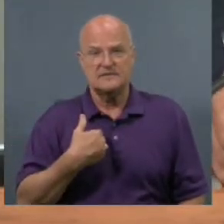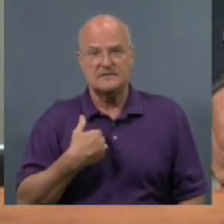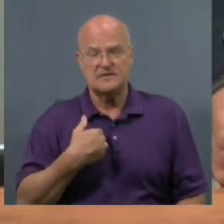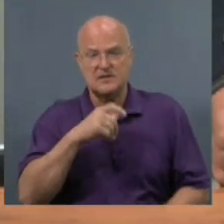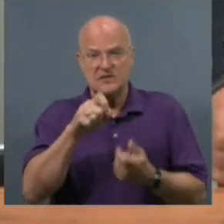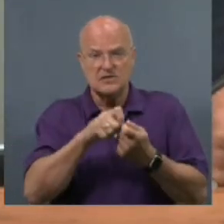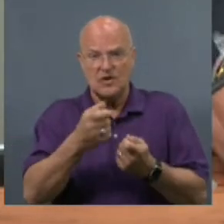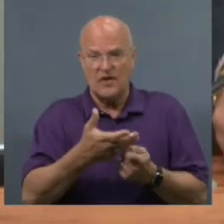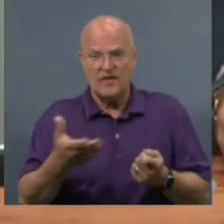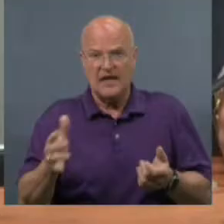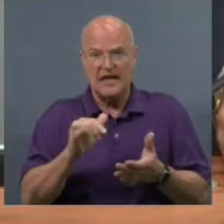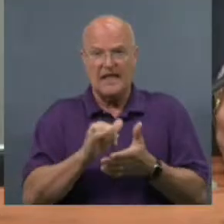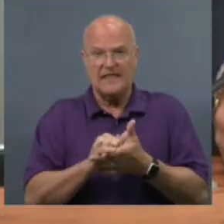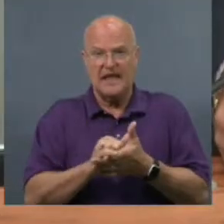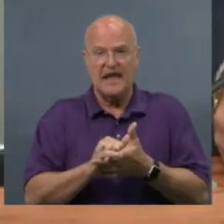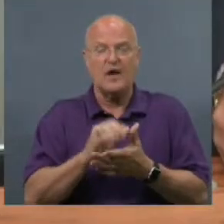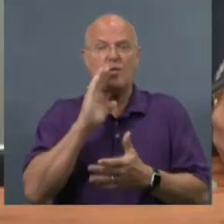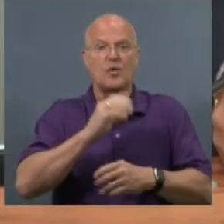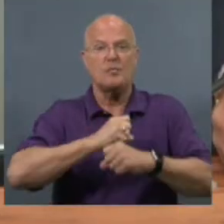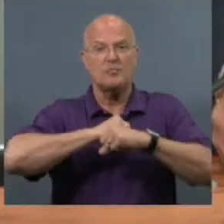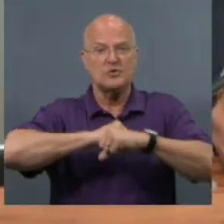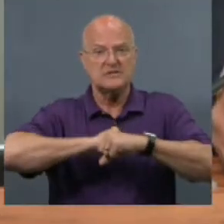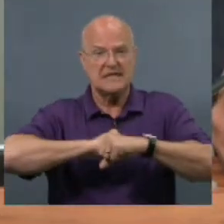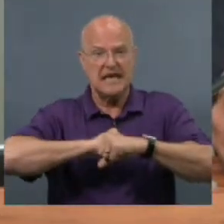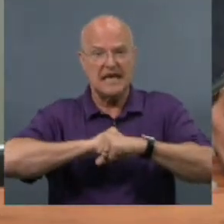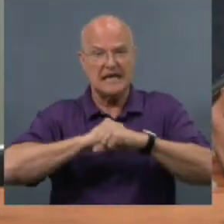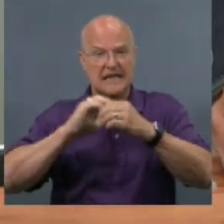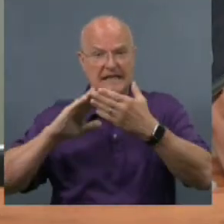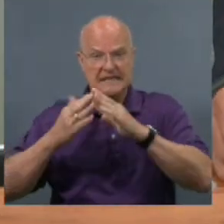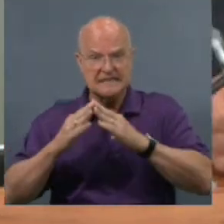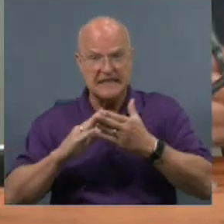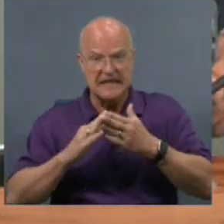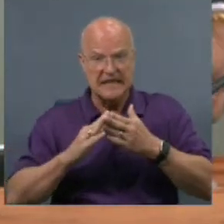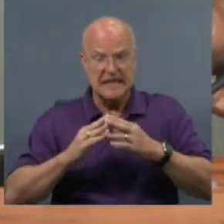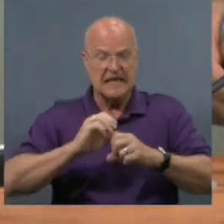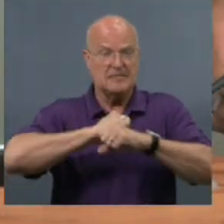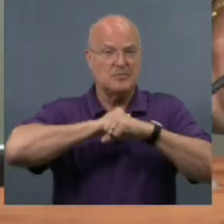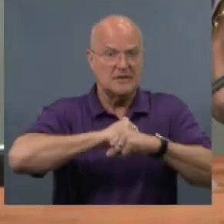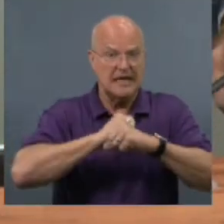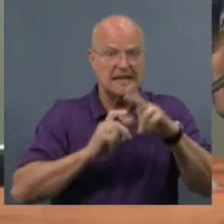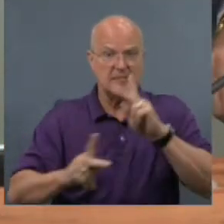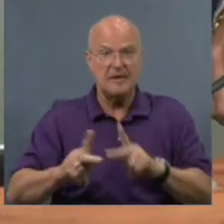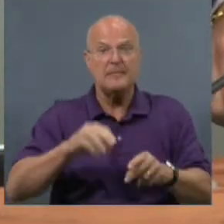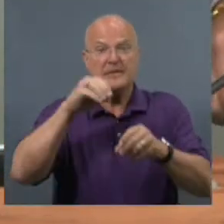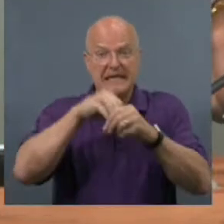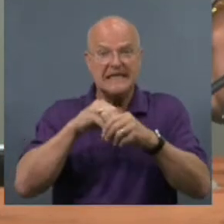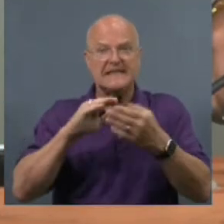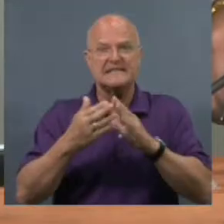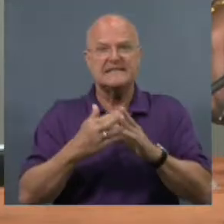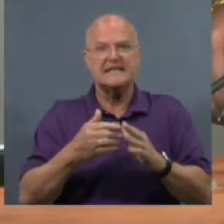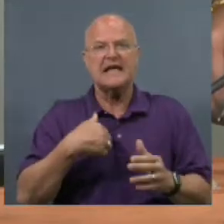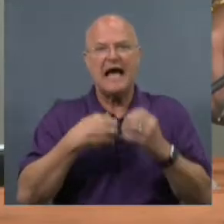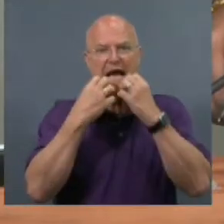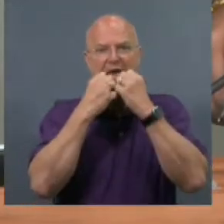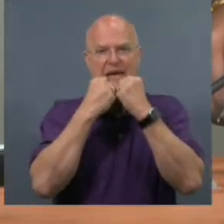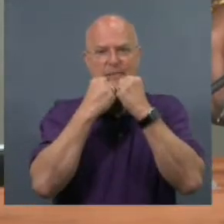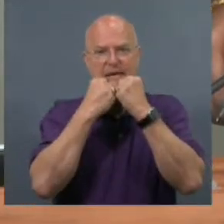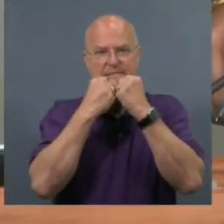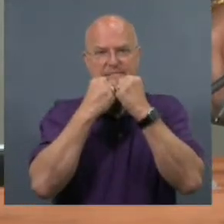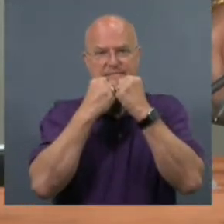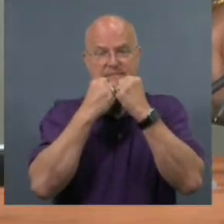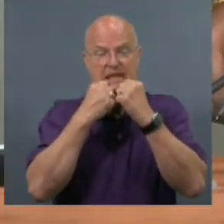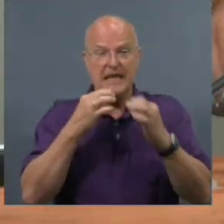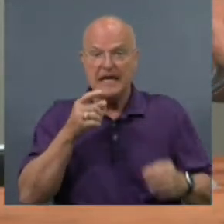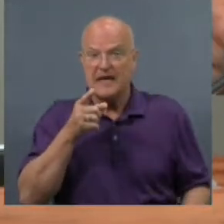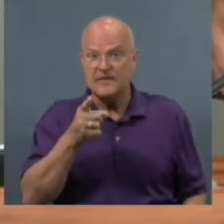have certain things that will not only protect the city, but most importantly, protect the people in the city, that's what I care about. And